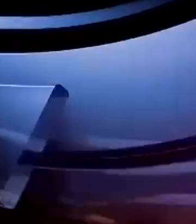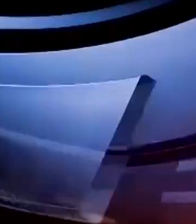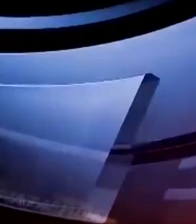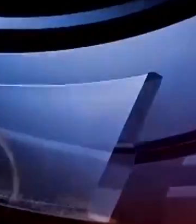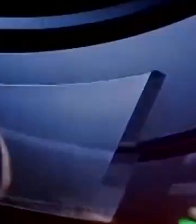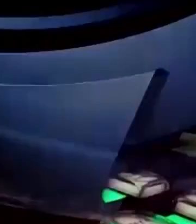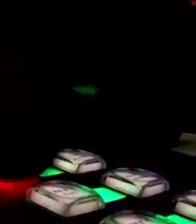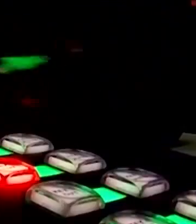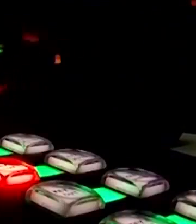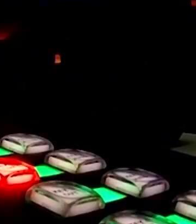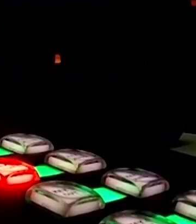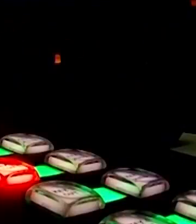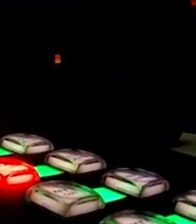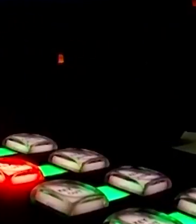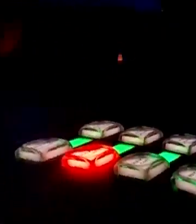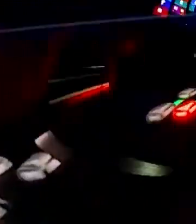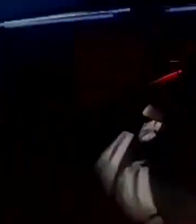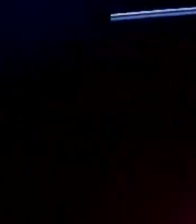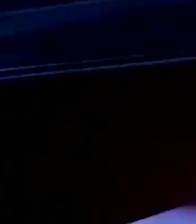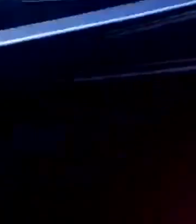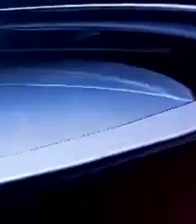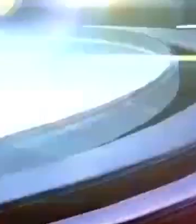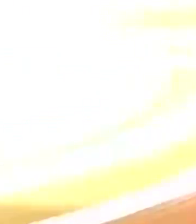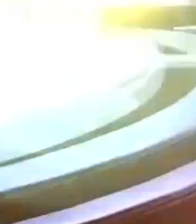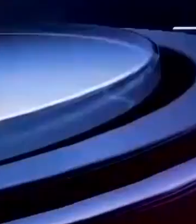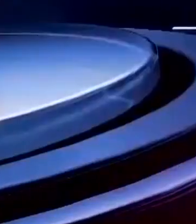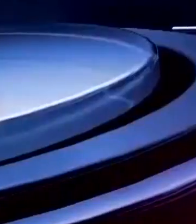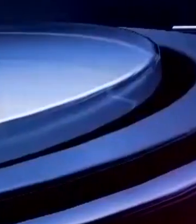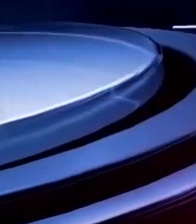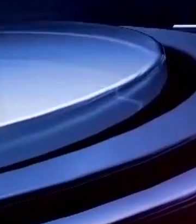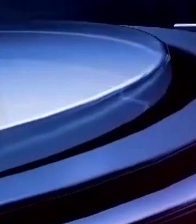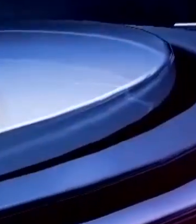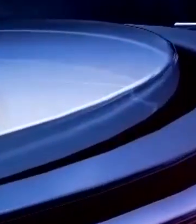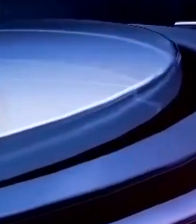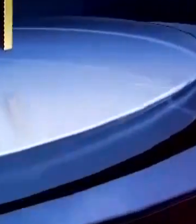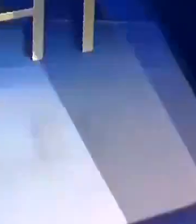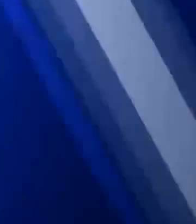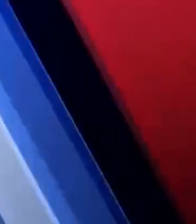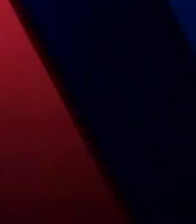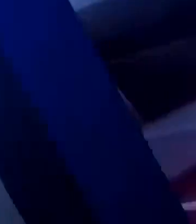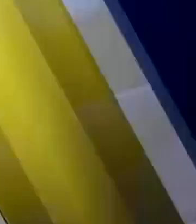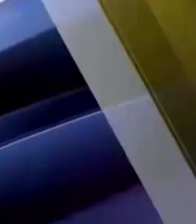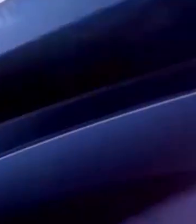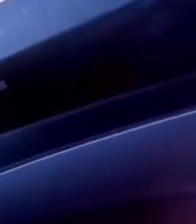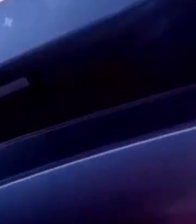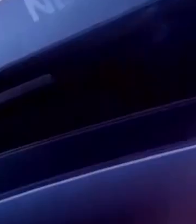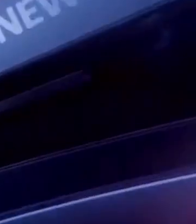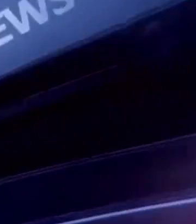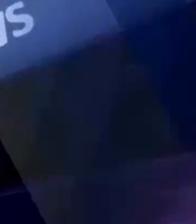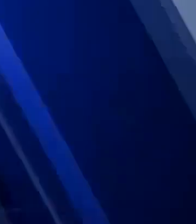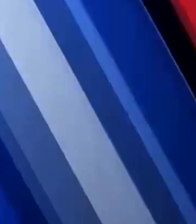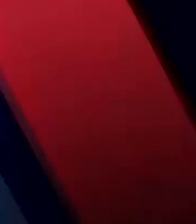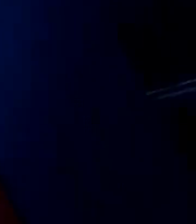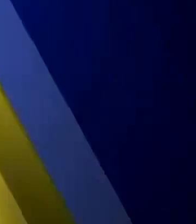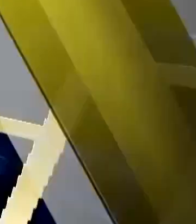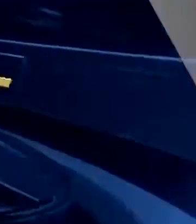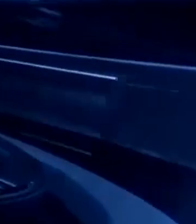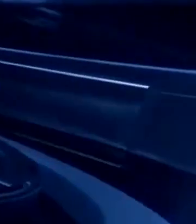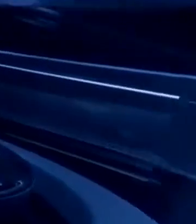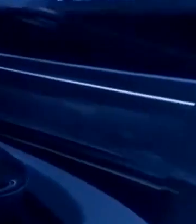Broadcasting from our studios in the Pine St. Michael, this is CBC News Night, starting now.